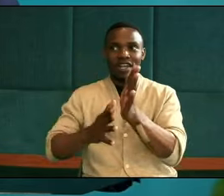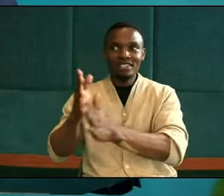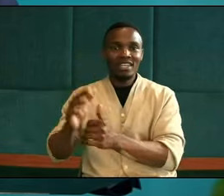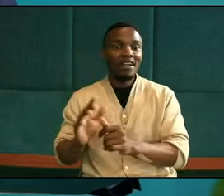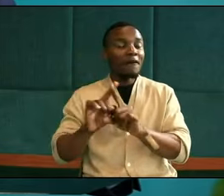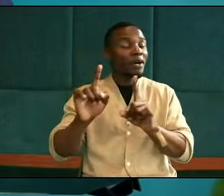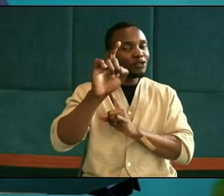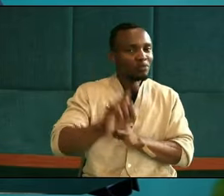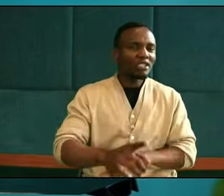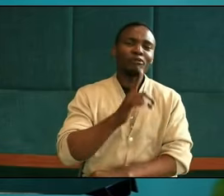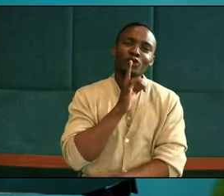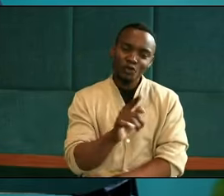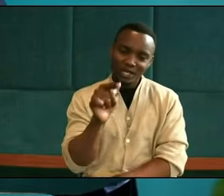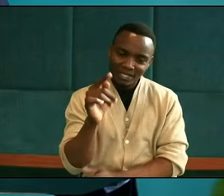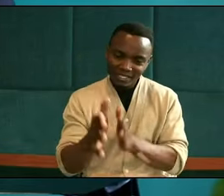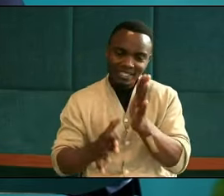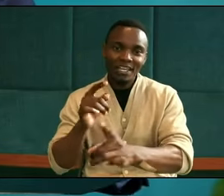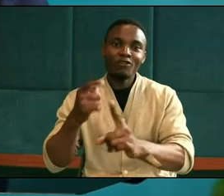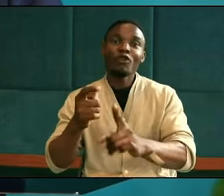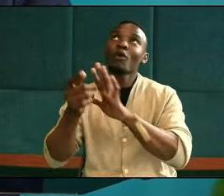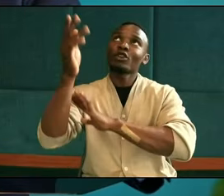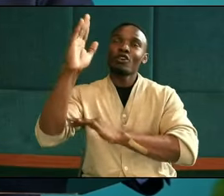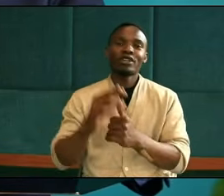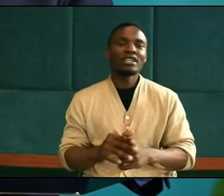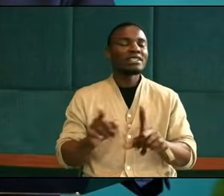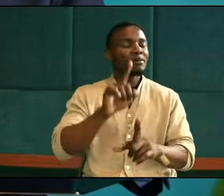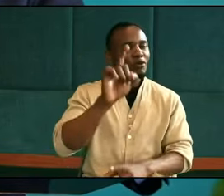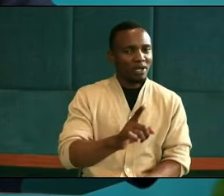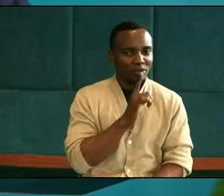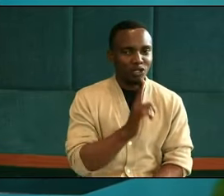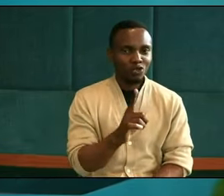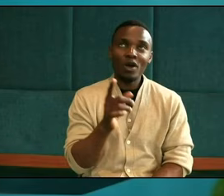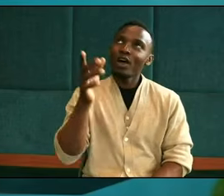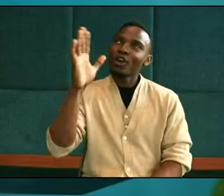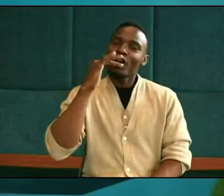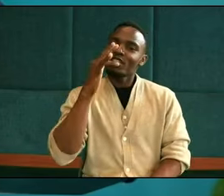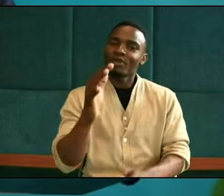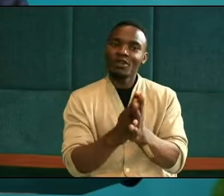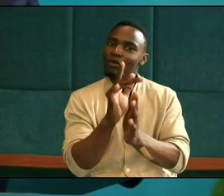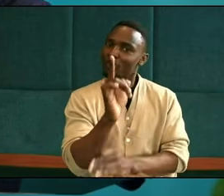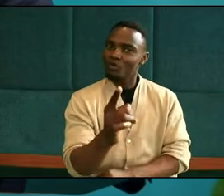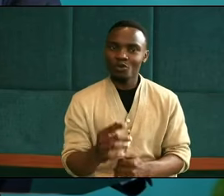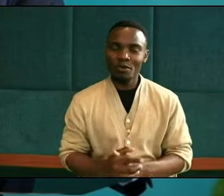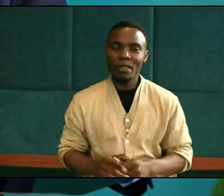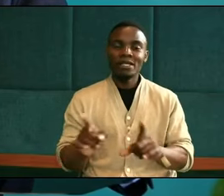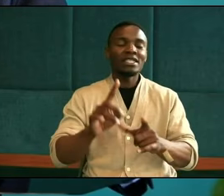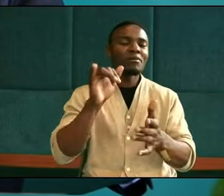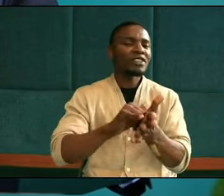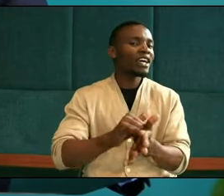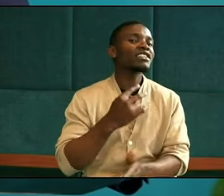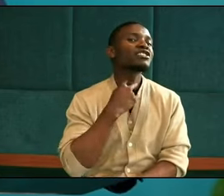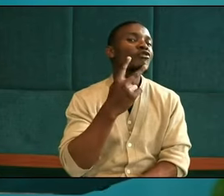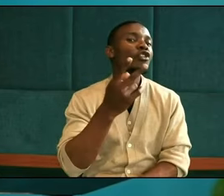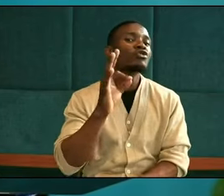sure that it's a sign from God. Be sure that it's God speaking to you. Be sure that it's the voice of God that